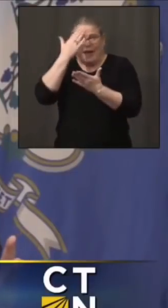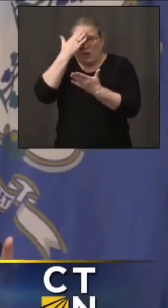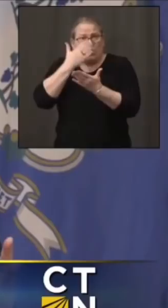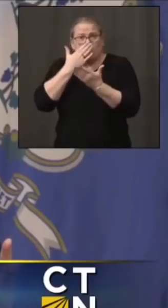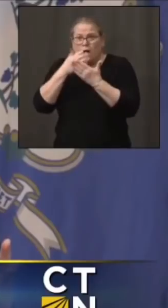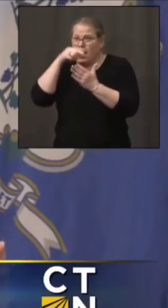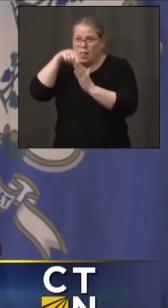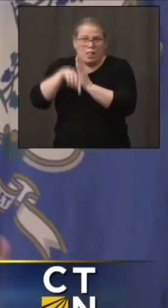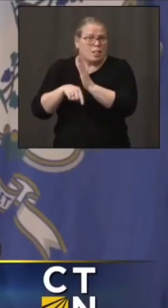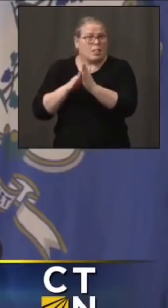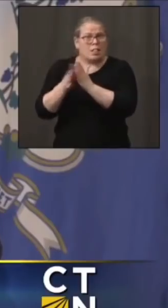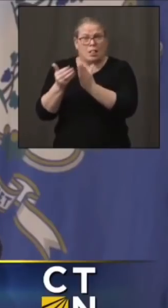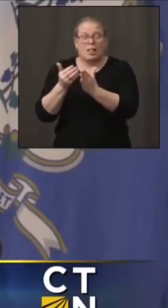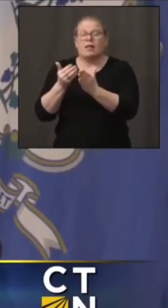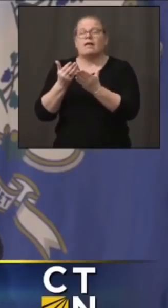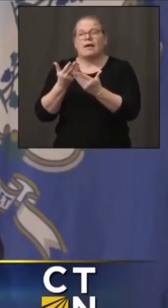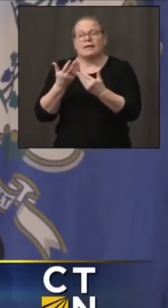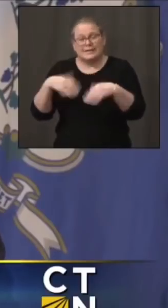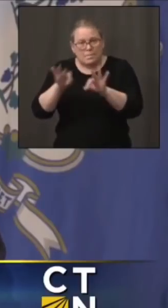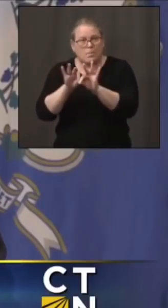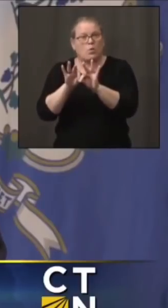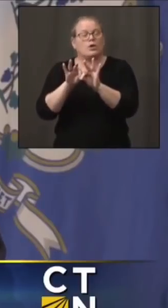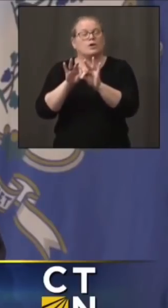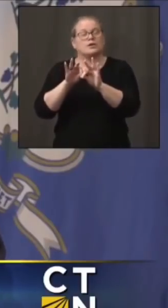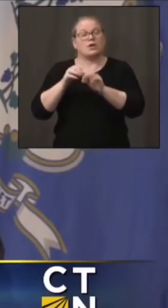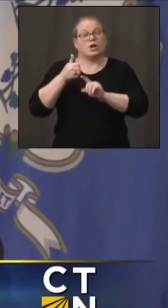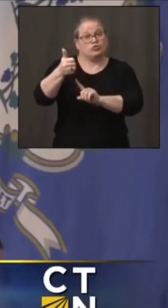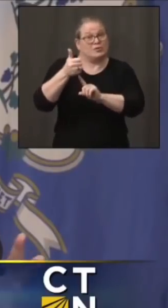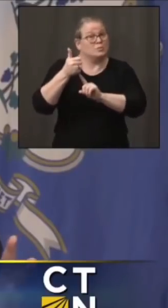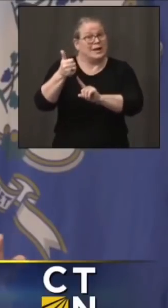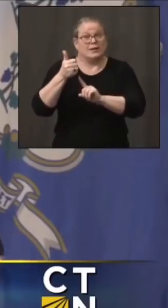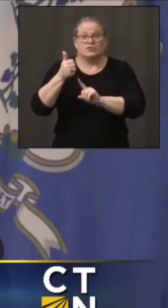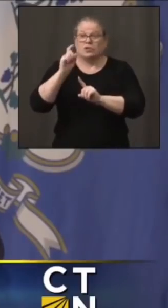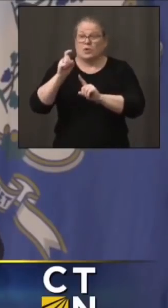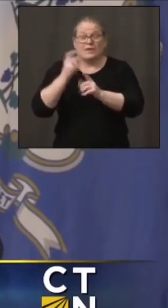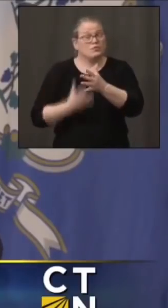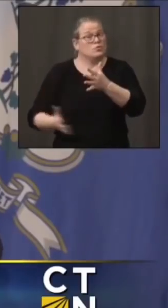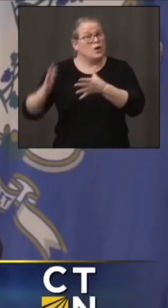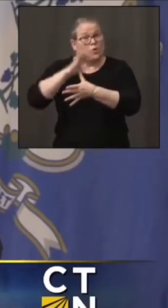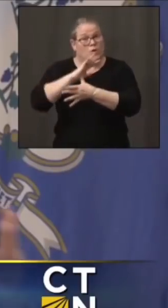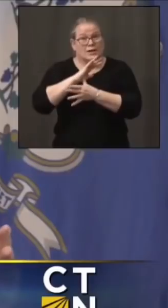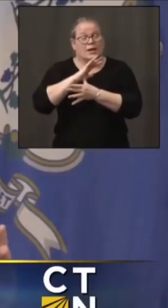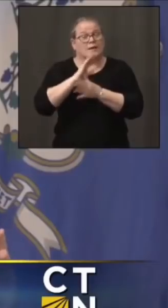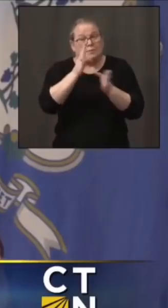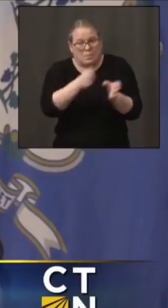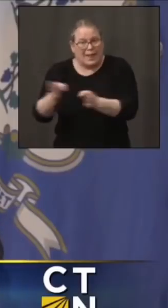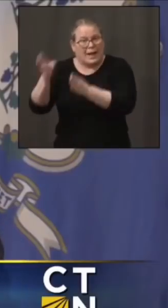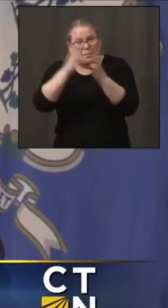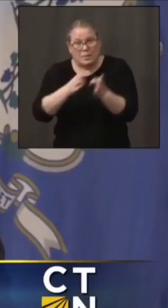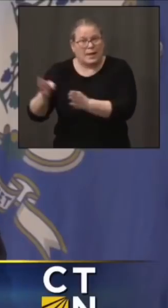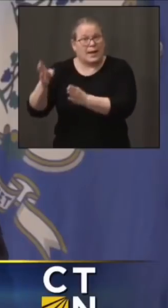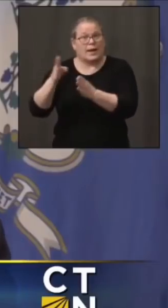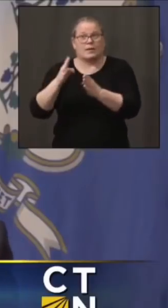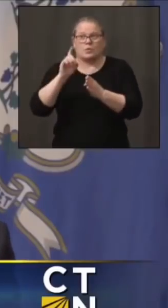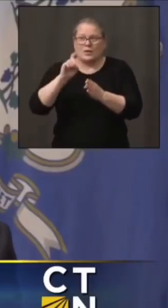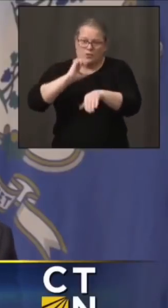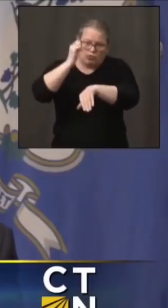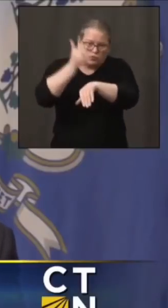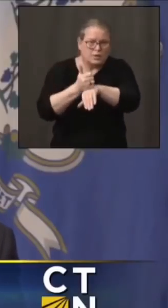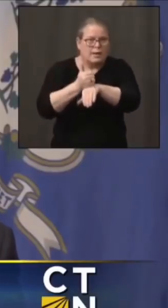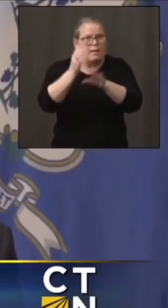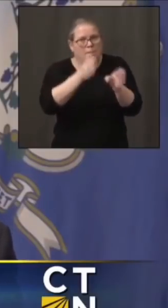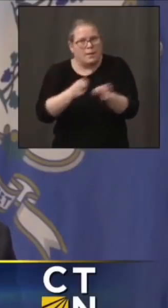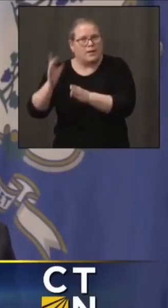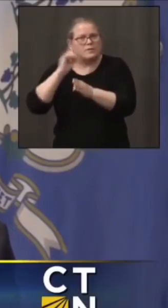our transportation initiatives and other broadly infrastructure plans. Make sure